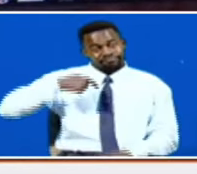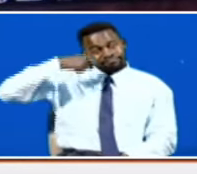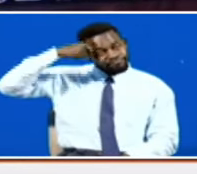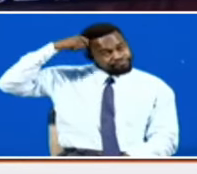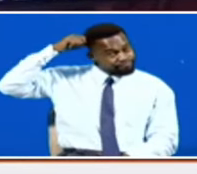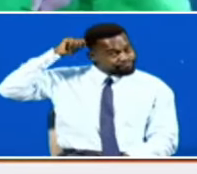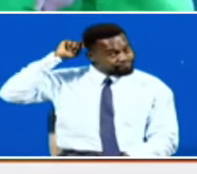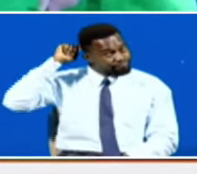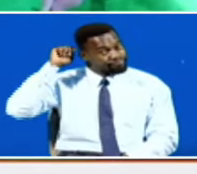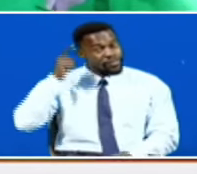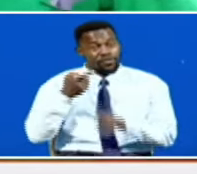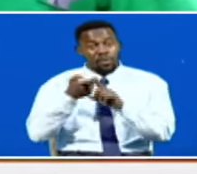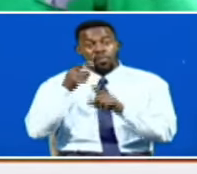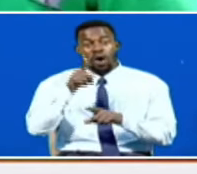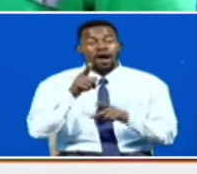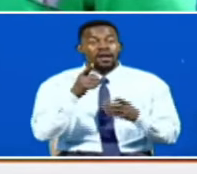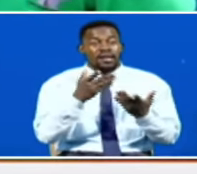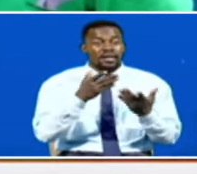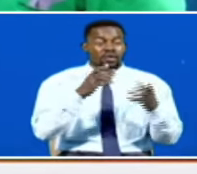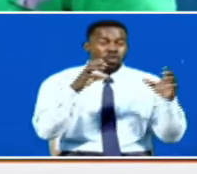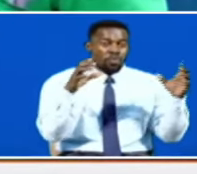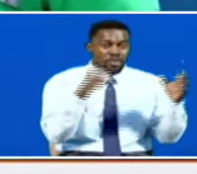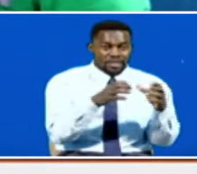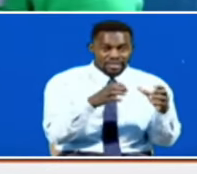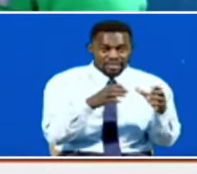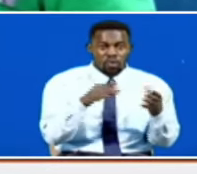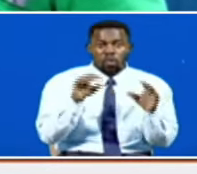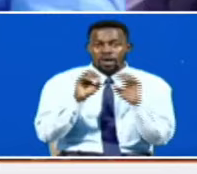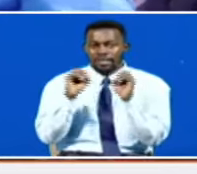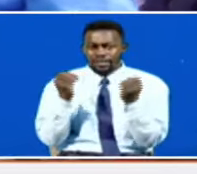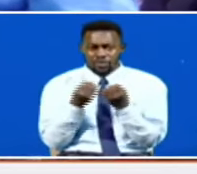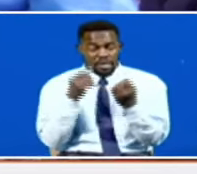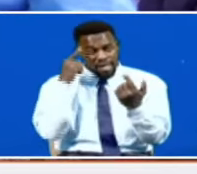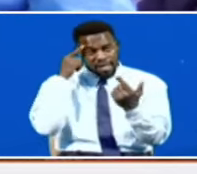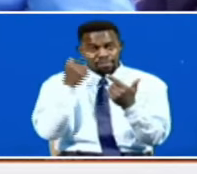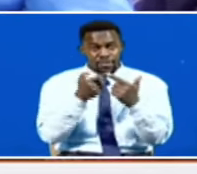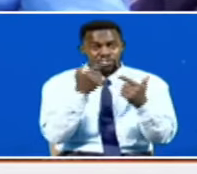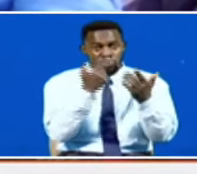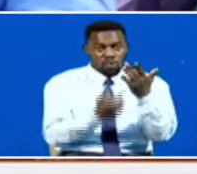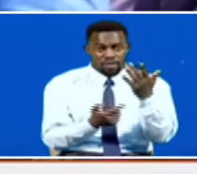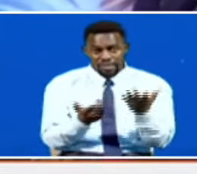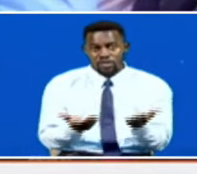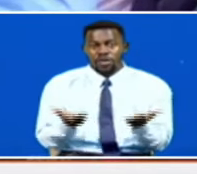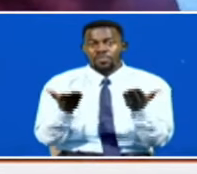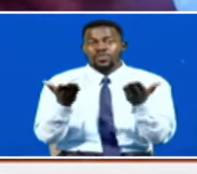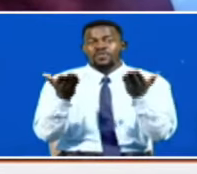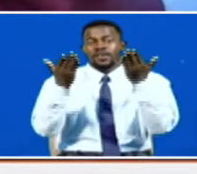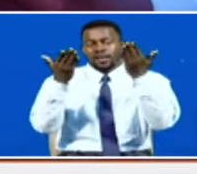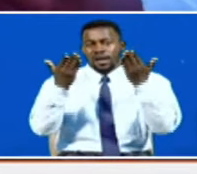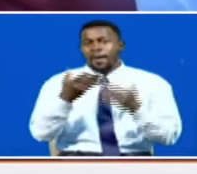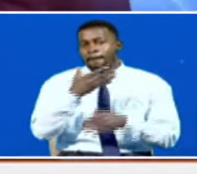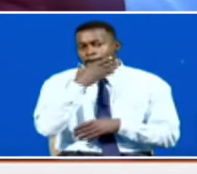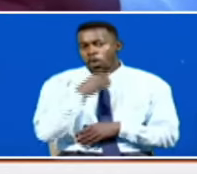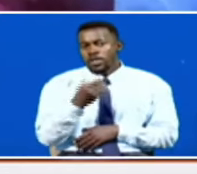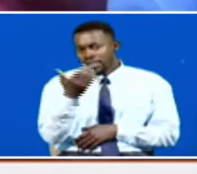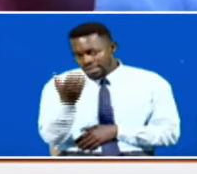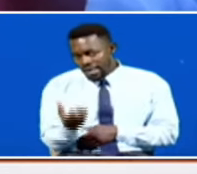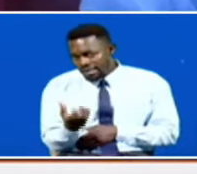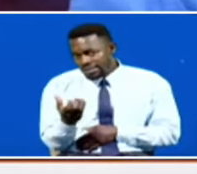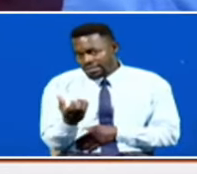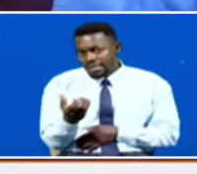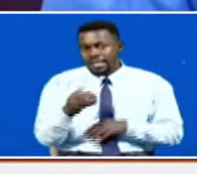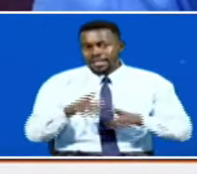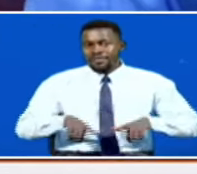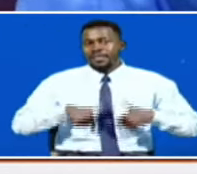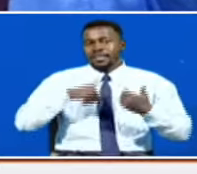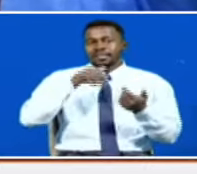community-based organization. The organization aims at empowering the boy child after undergoing training and rehabilitation